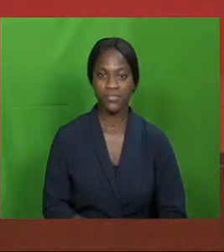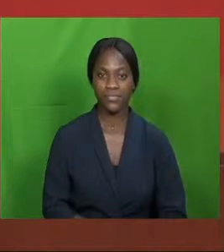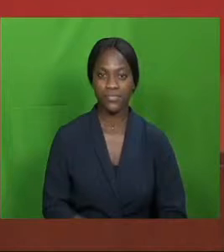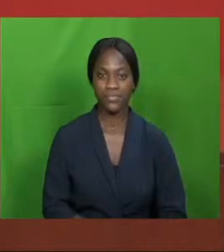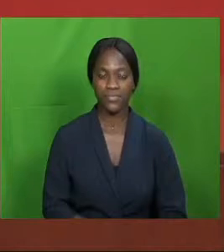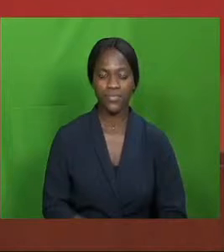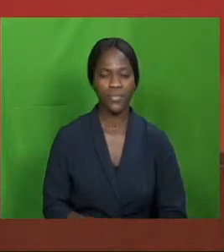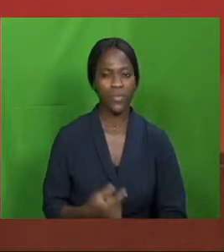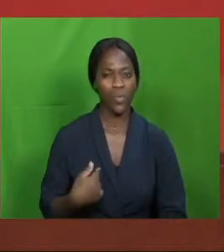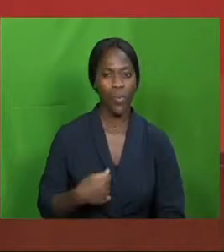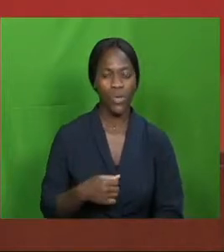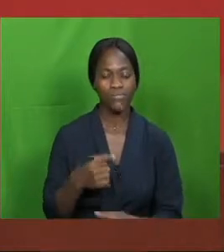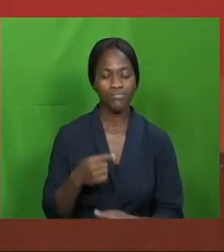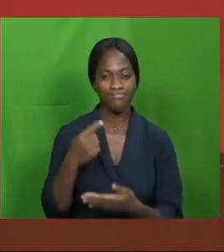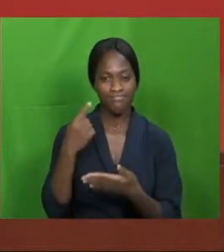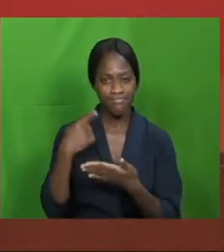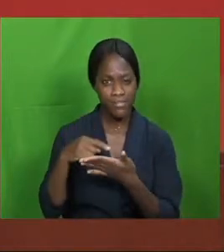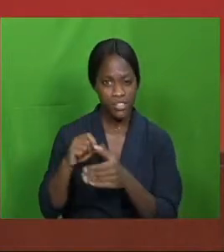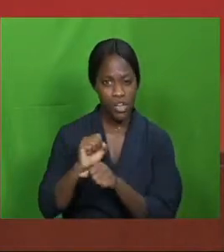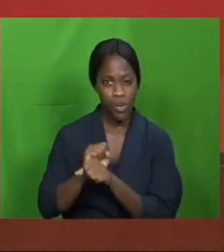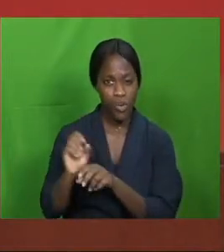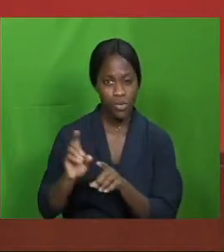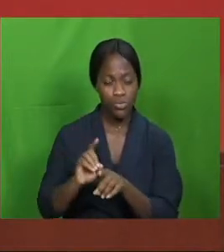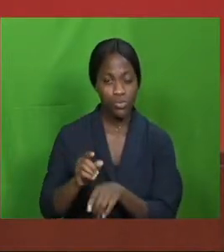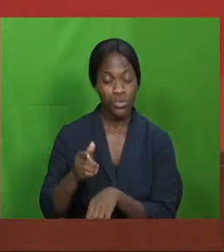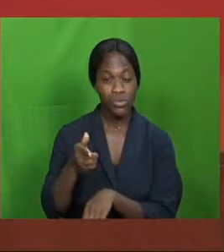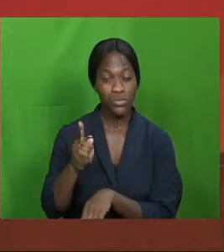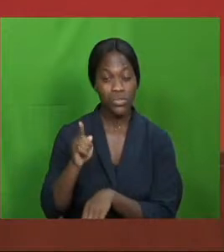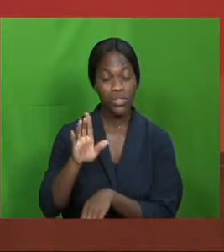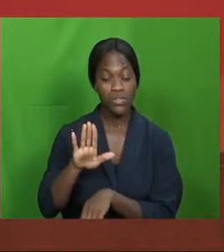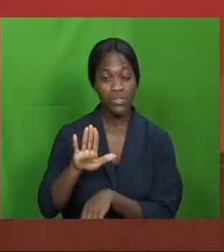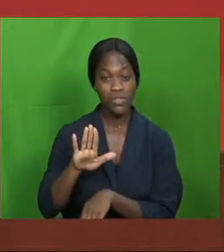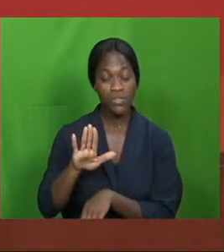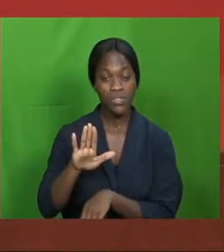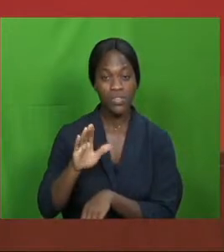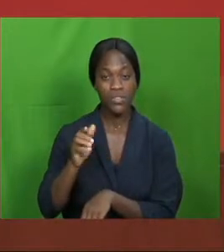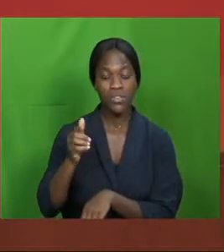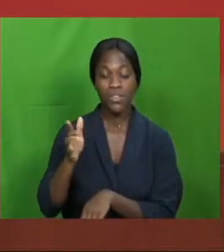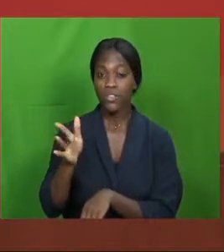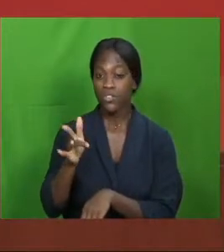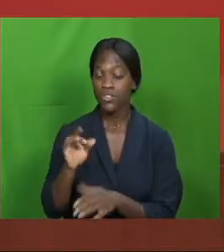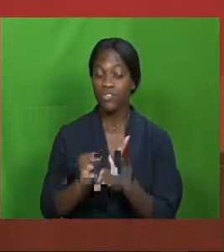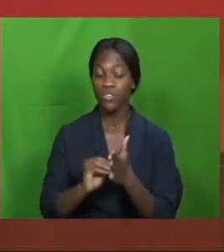the votes and proceedings of Tuesday, 25th October 2022.